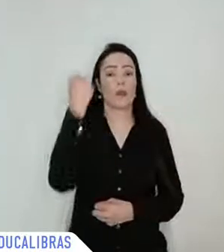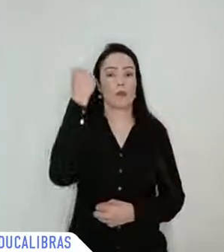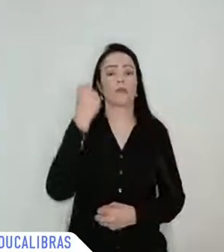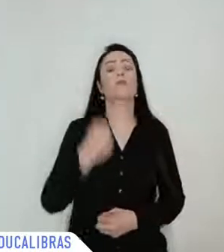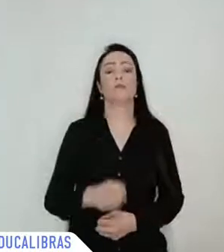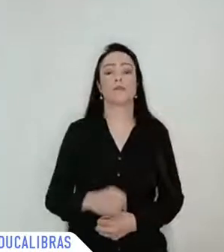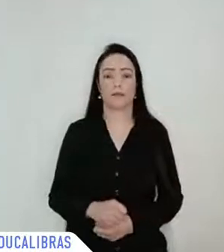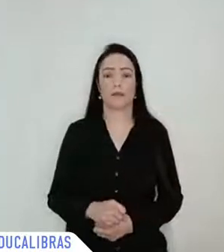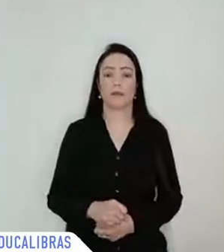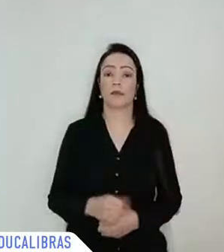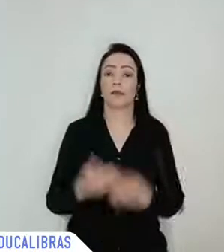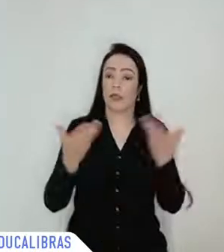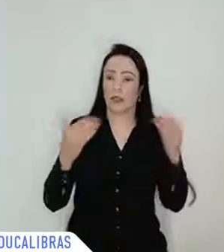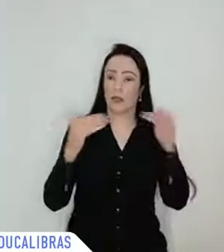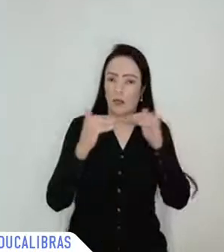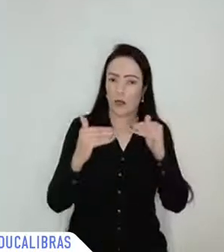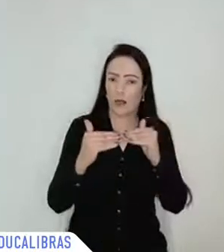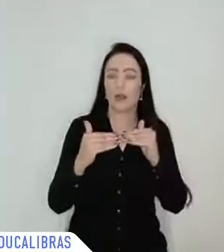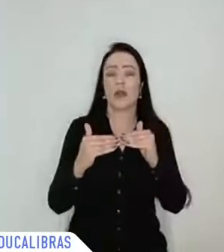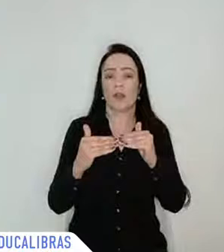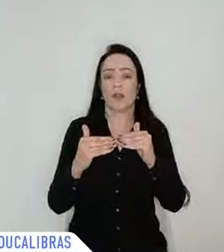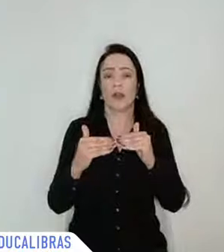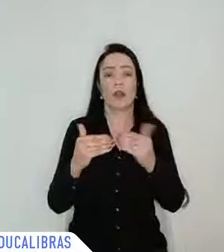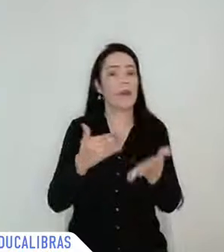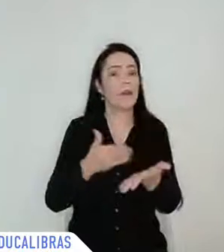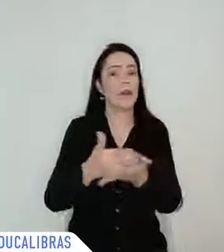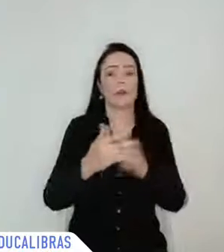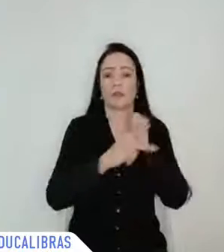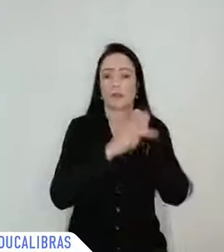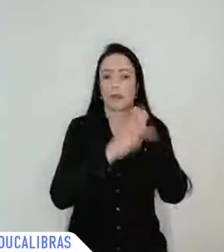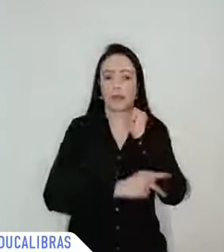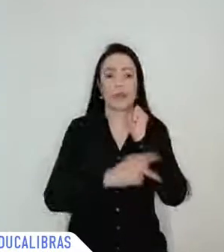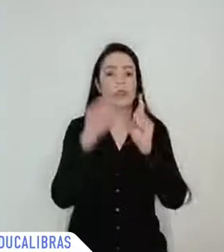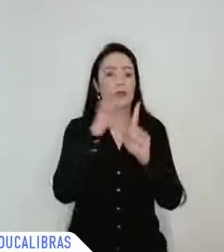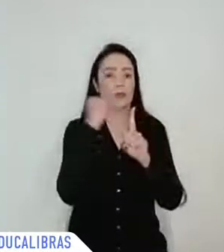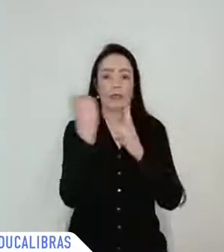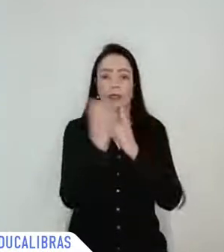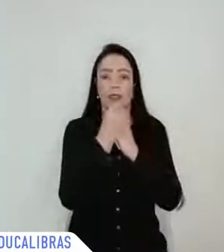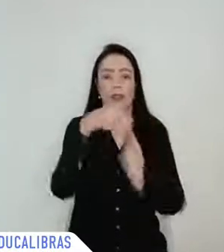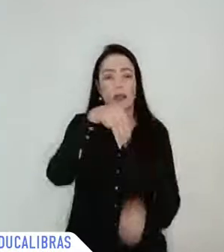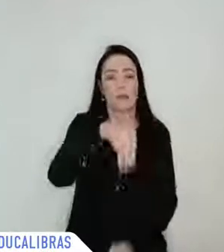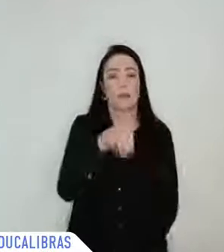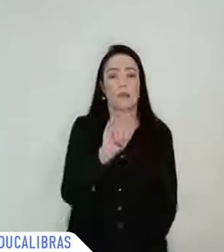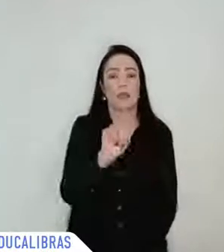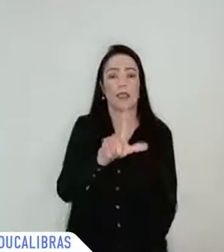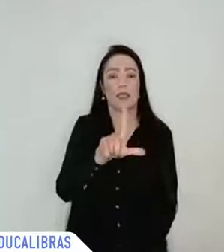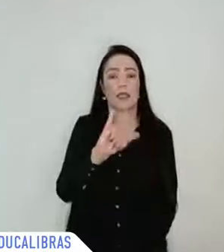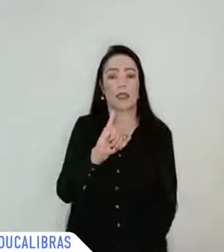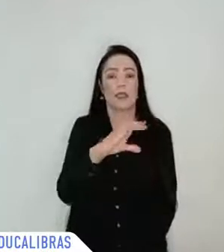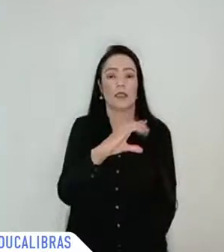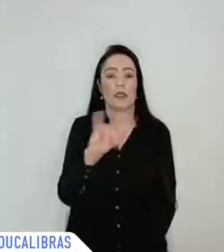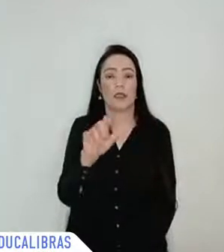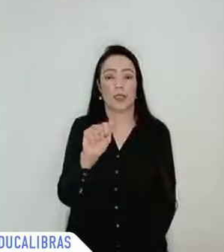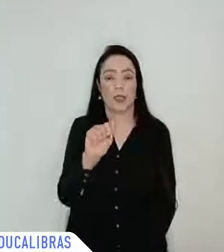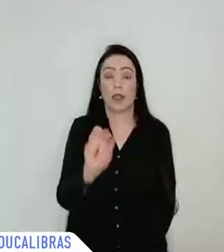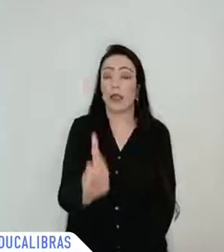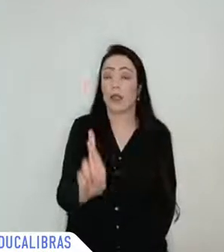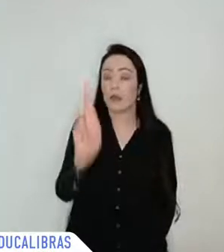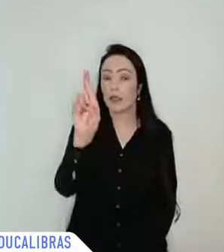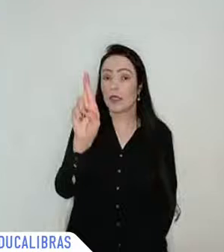to reassure the power of strength. With this, we have a militant society